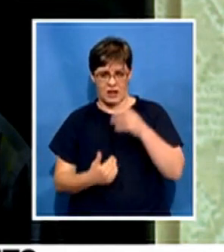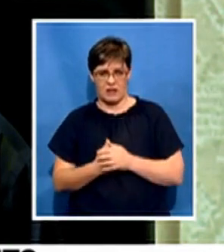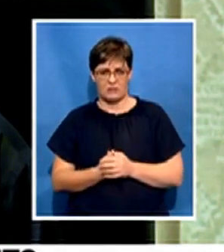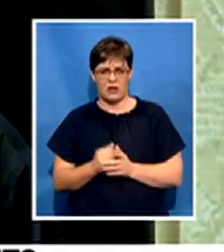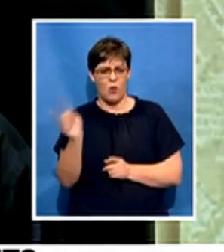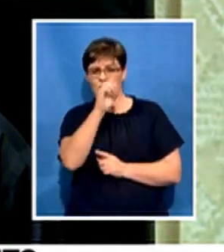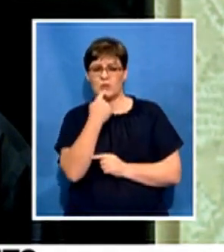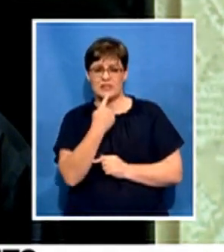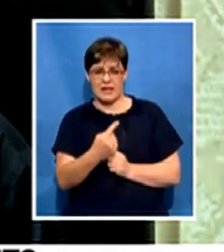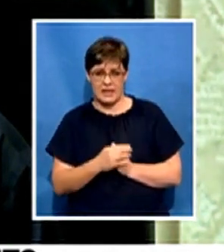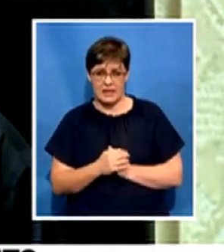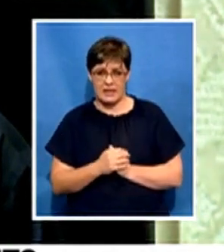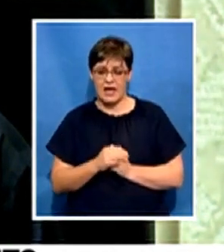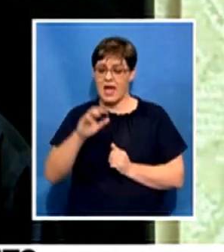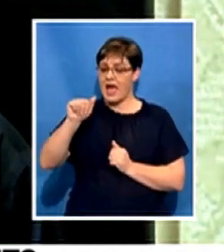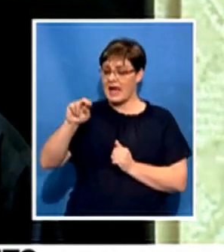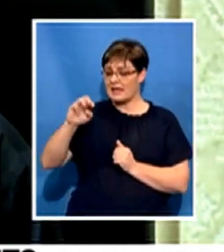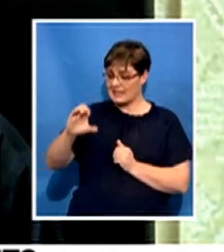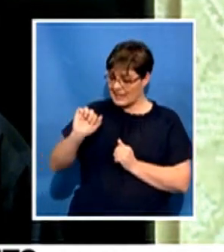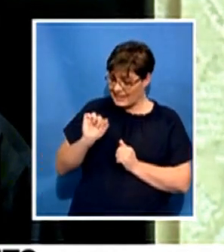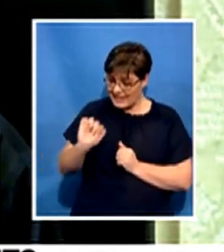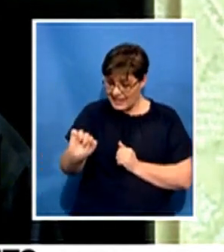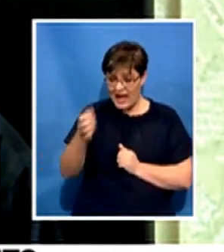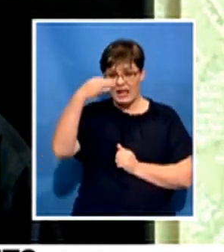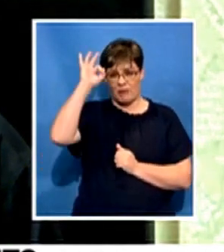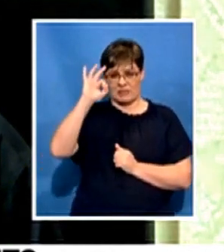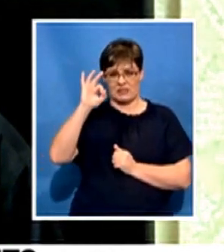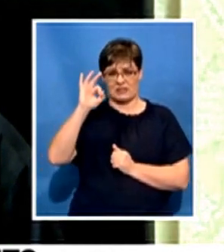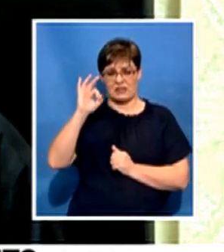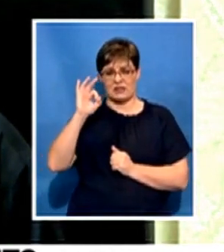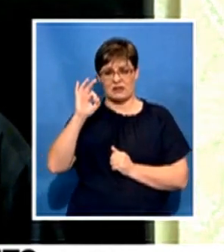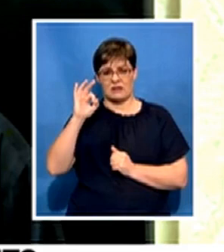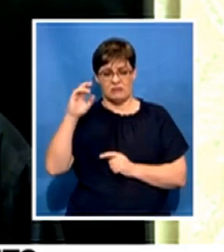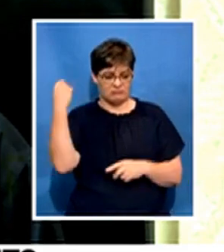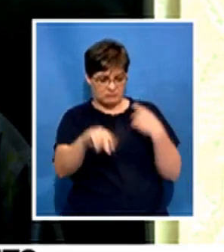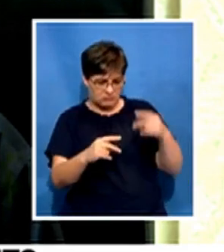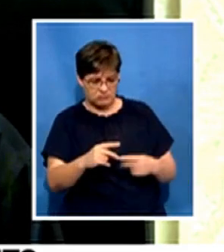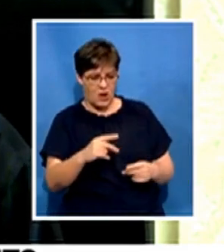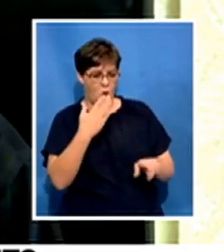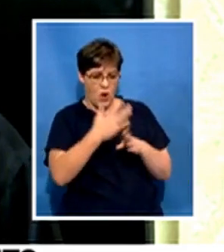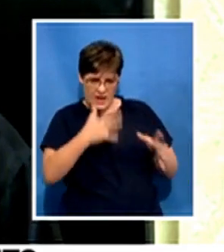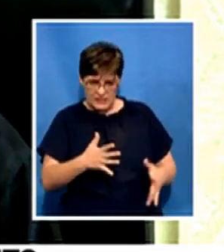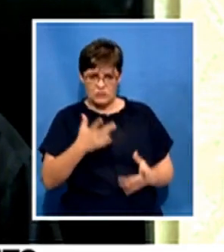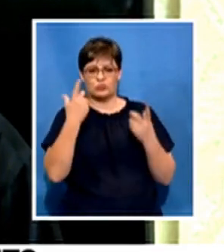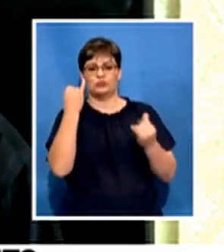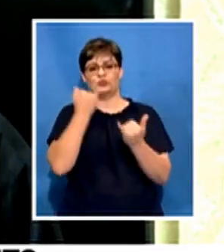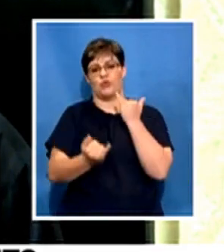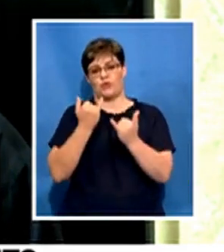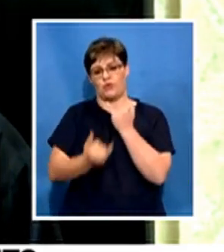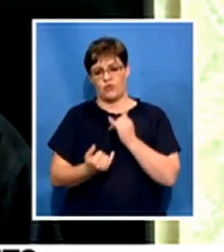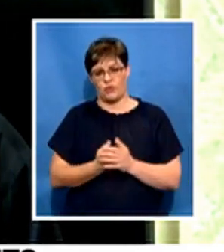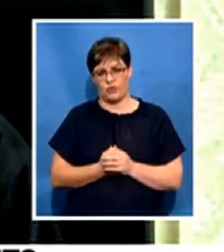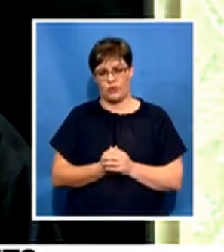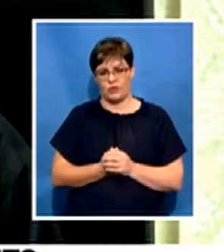its government spitting on the workers and going rogue. This is a development that will not only undermine